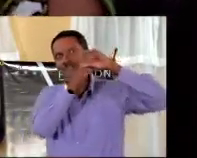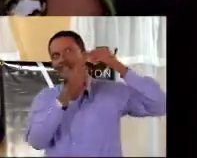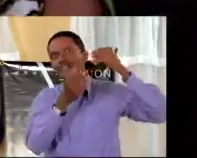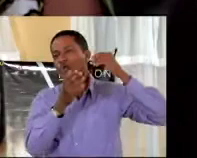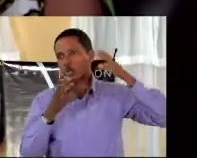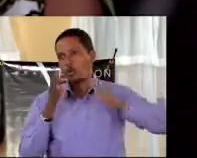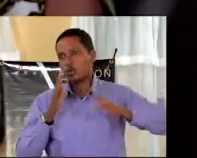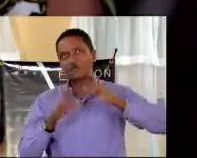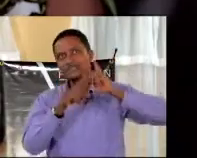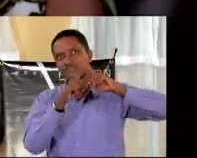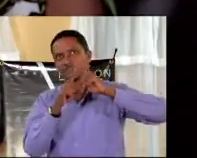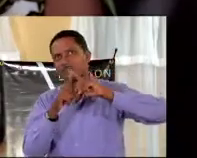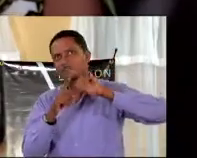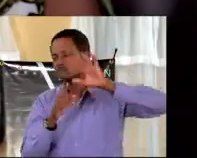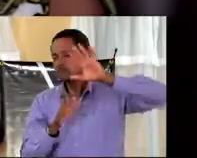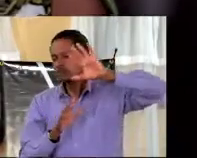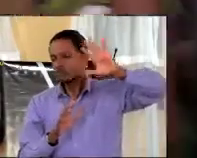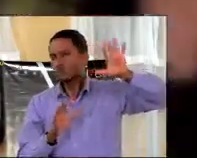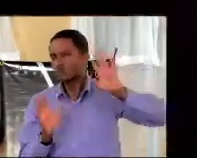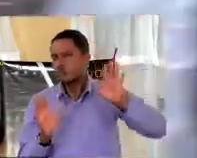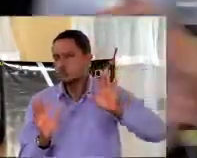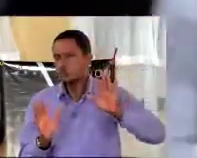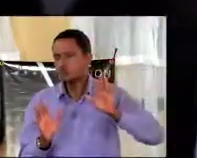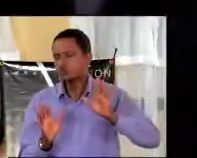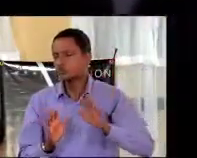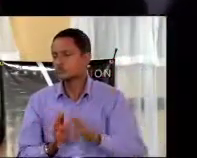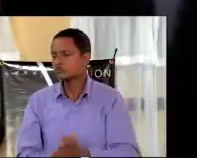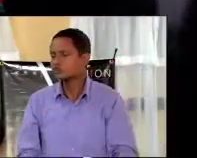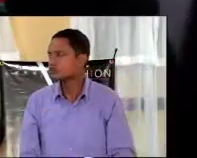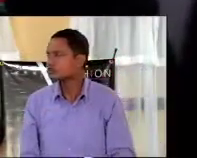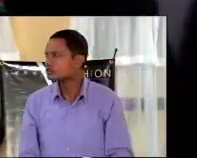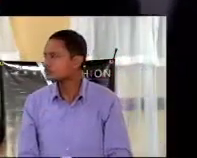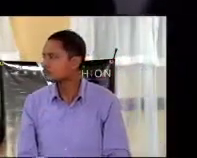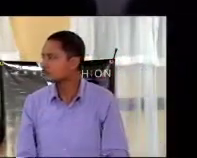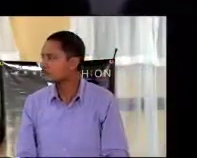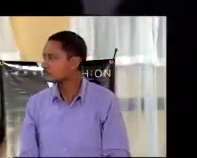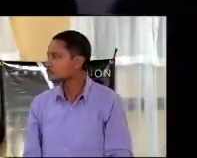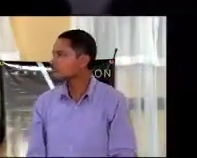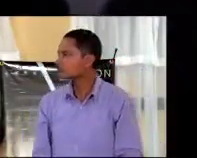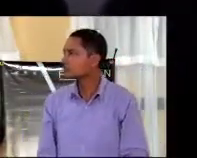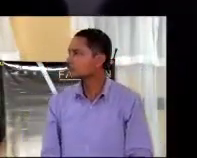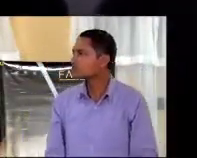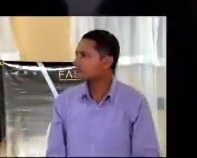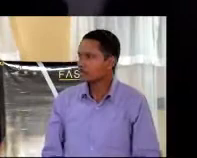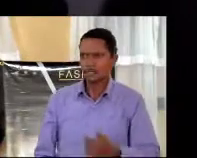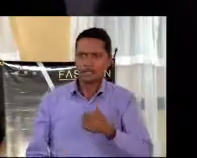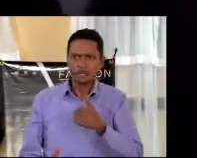need to position yourself for. I just want to kind of come back to your question about the